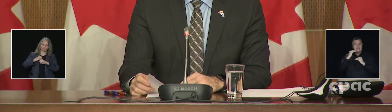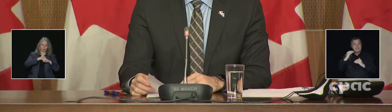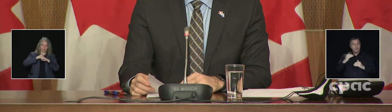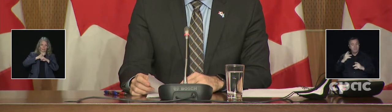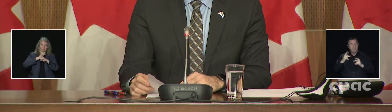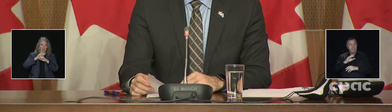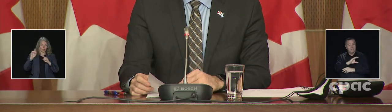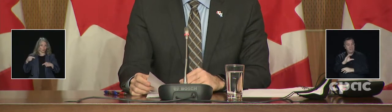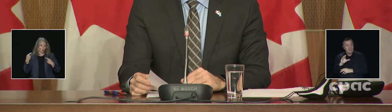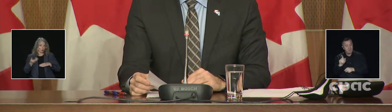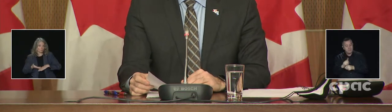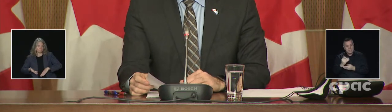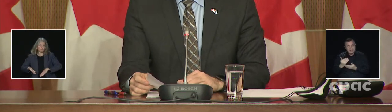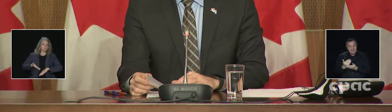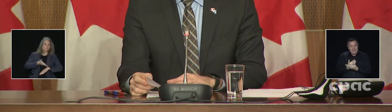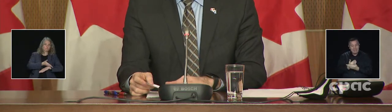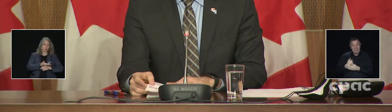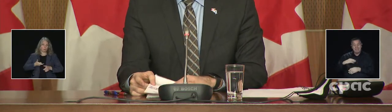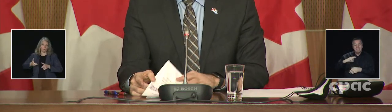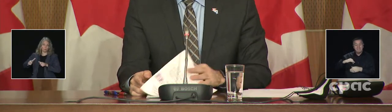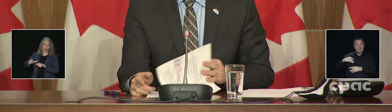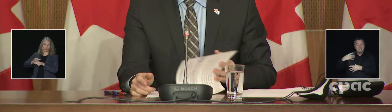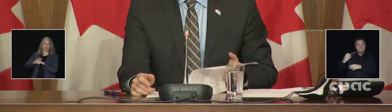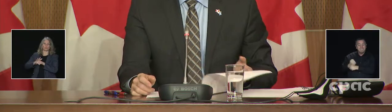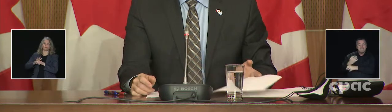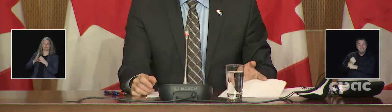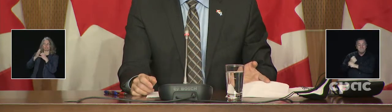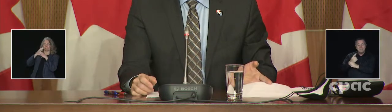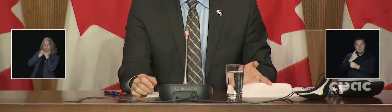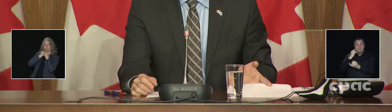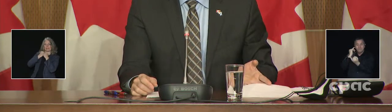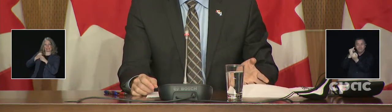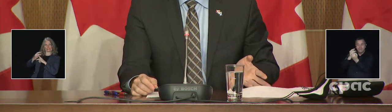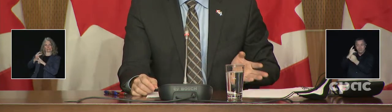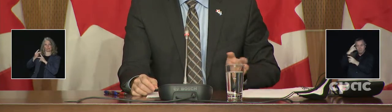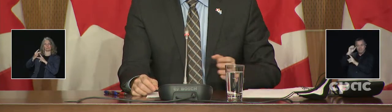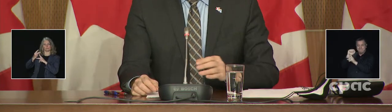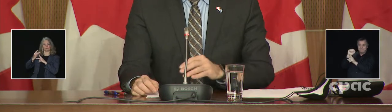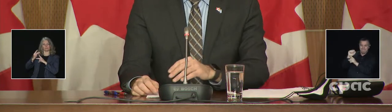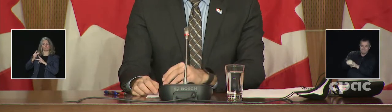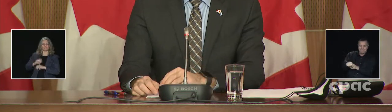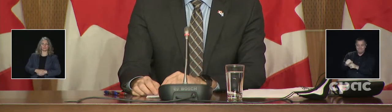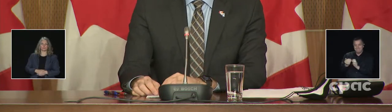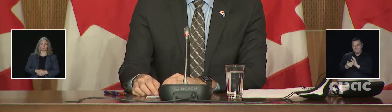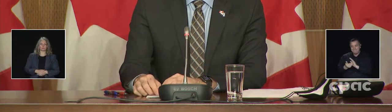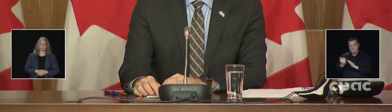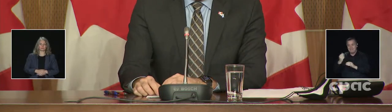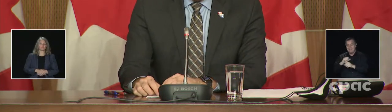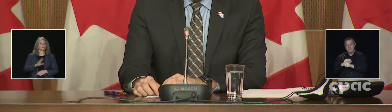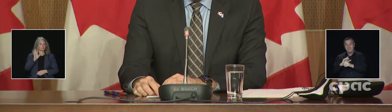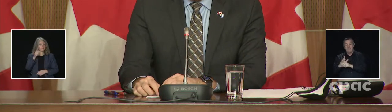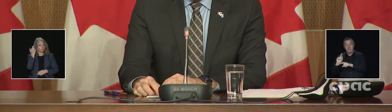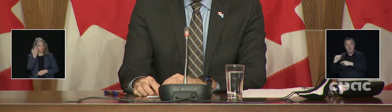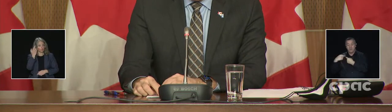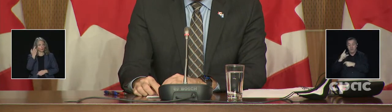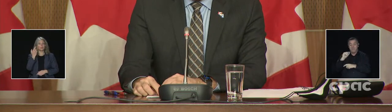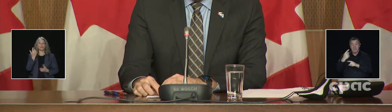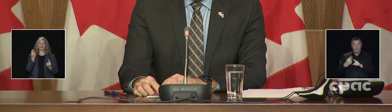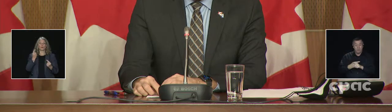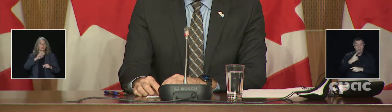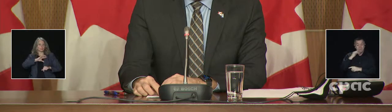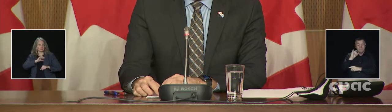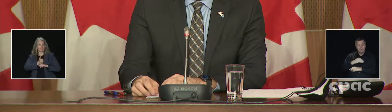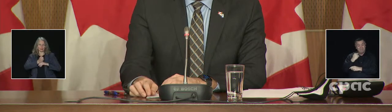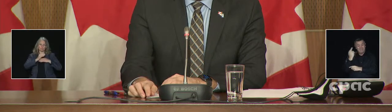that we have made in the fight against COVID-19 over the last 20 months. This is why we have put into place